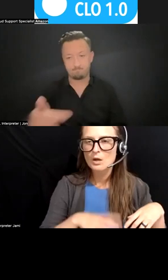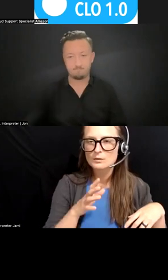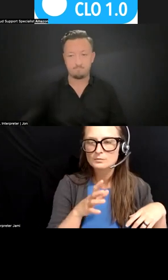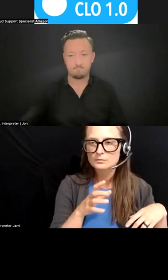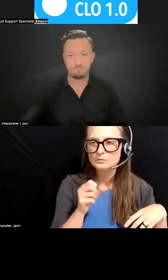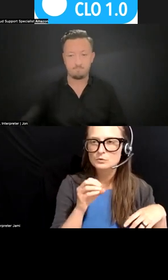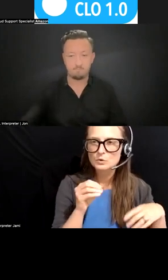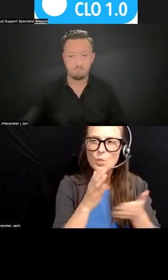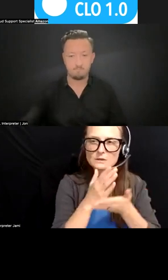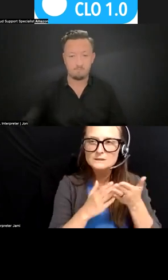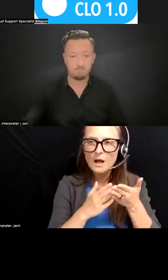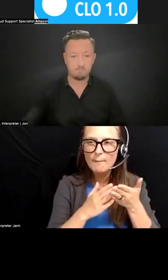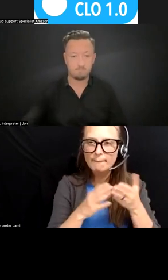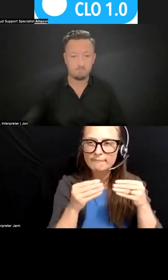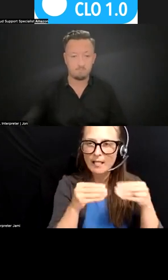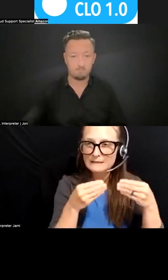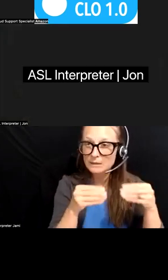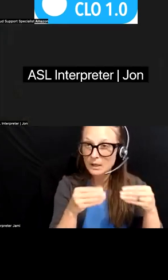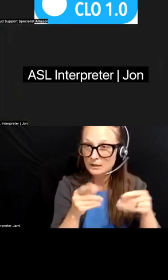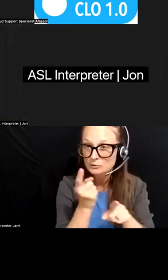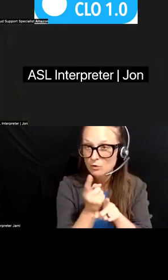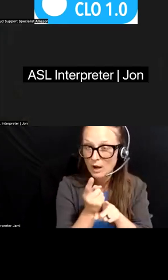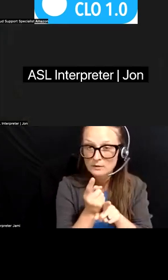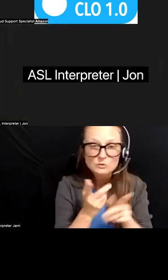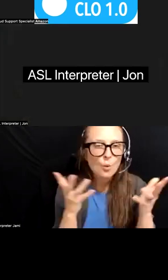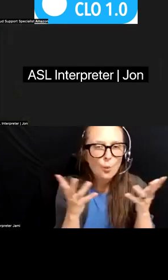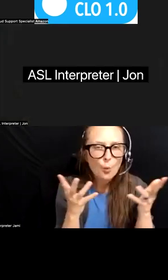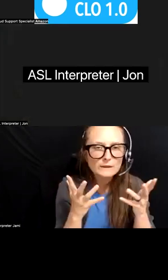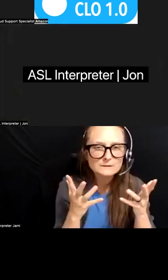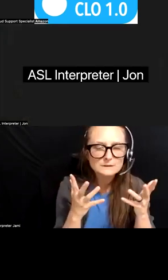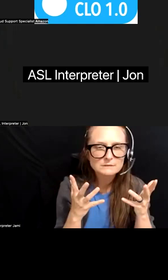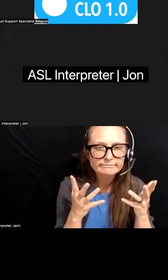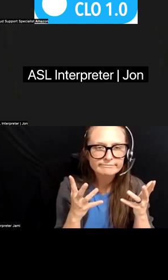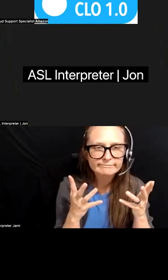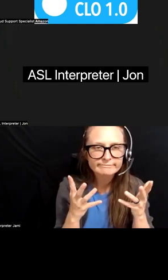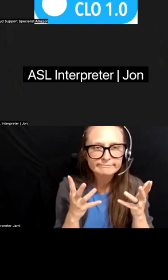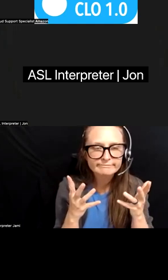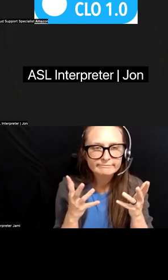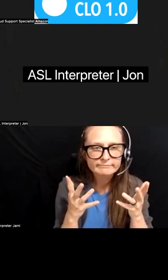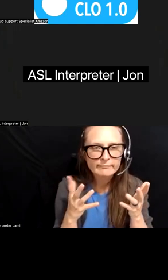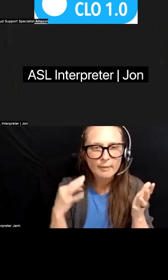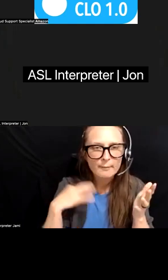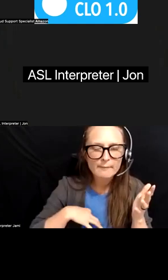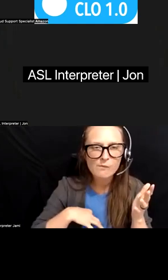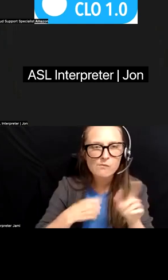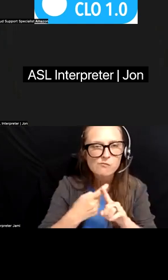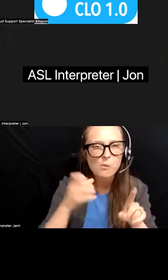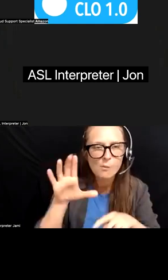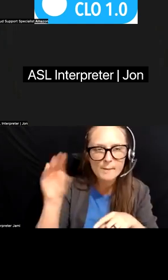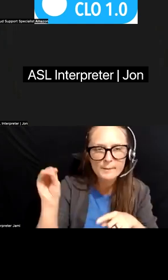some flexibility, right? So what's the advantage of that? What's the advantage for companies from having